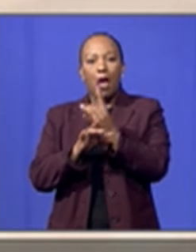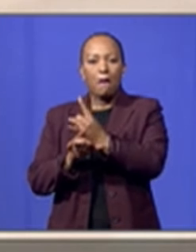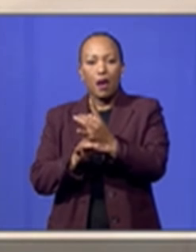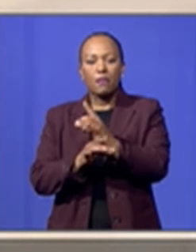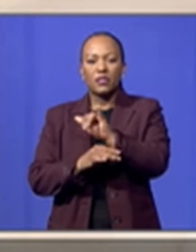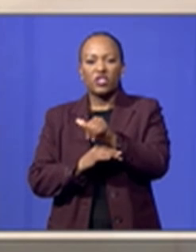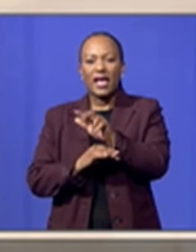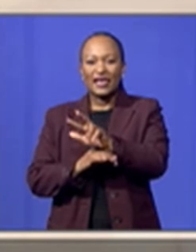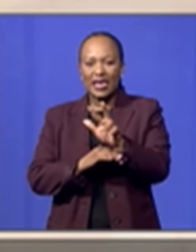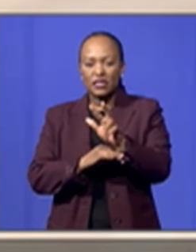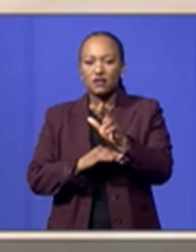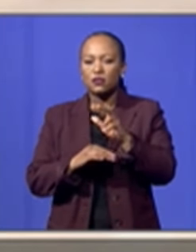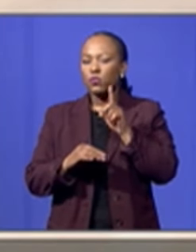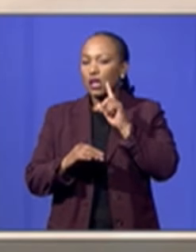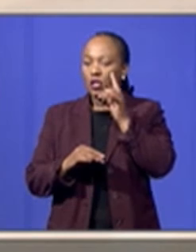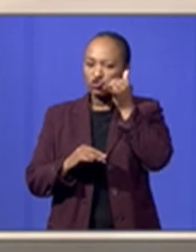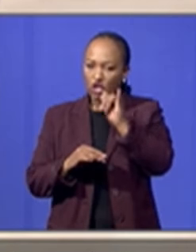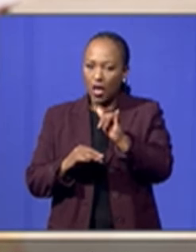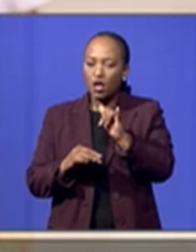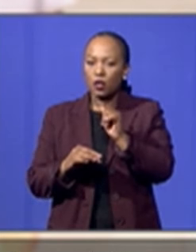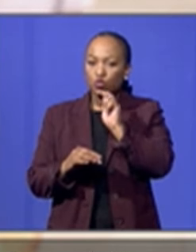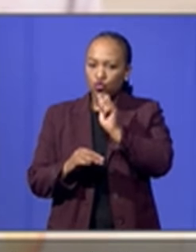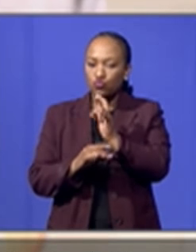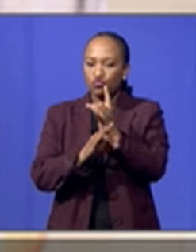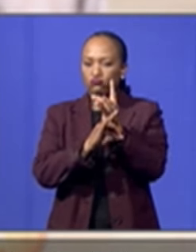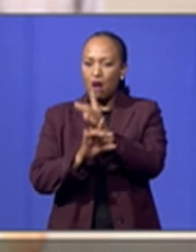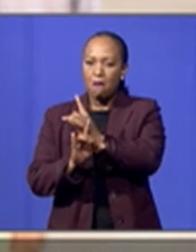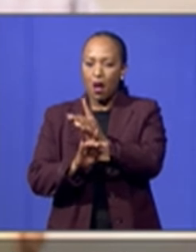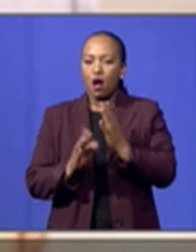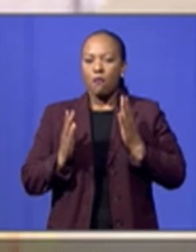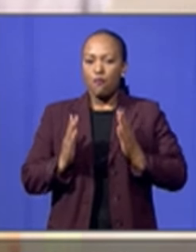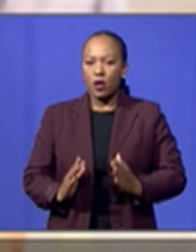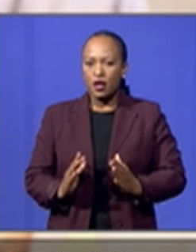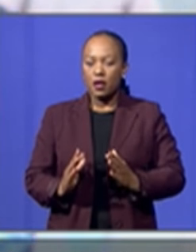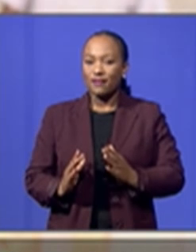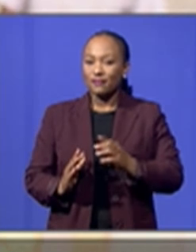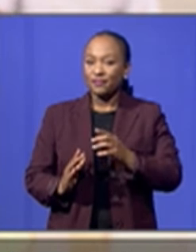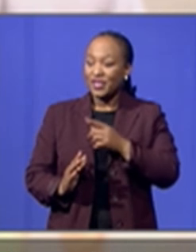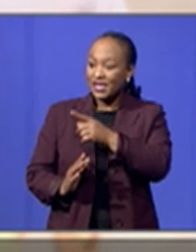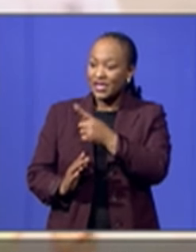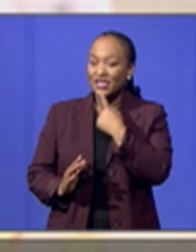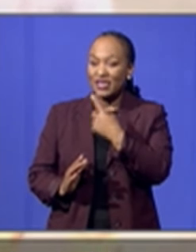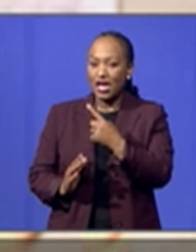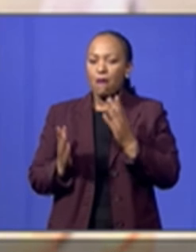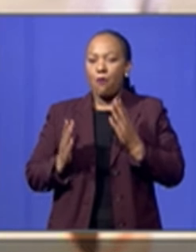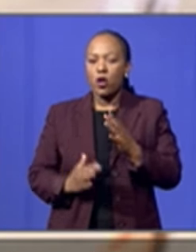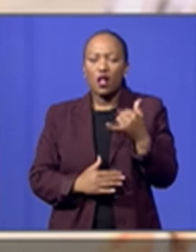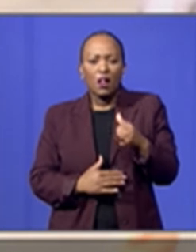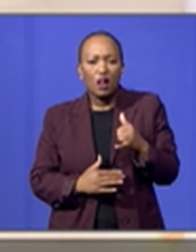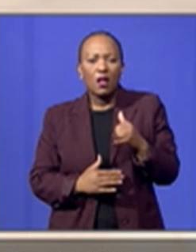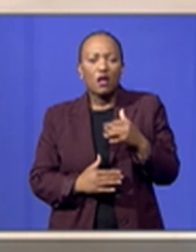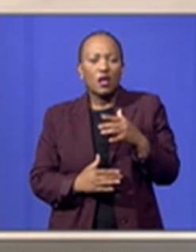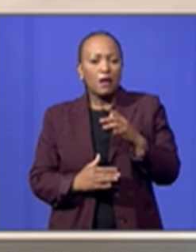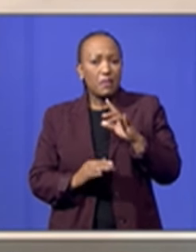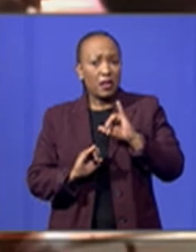been medically checked, will indicate as to whether or not that injuries that he claims to have were